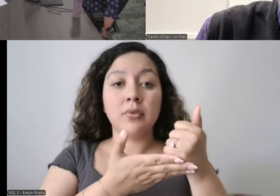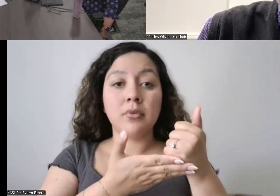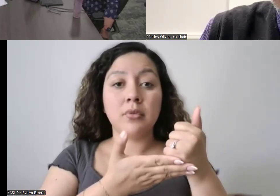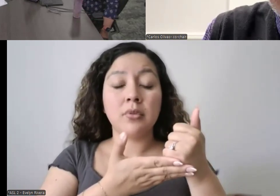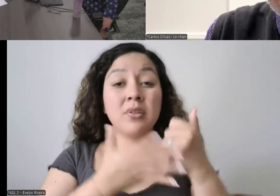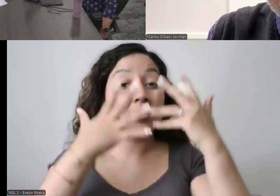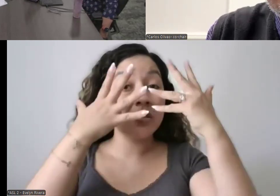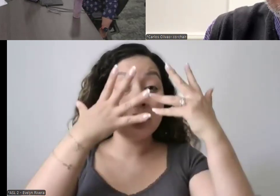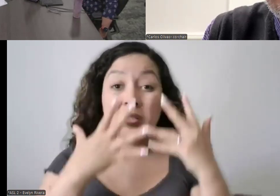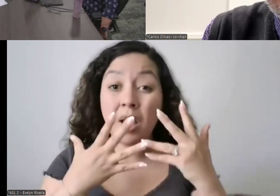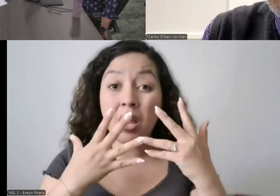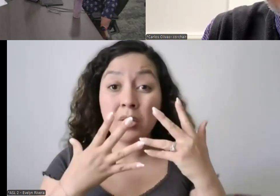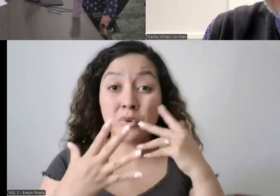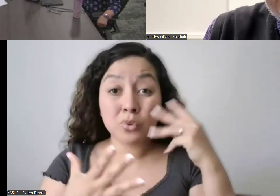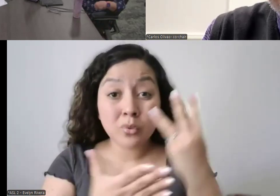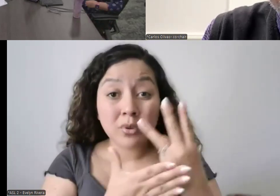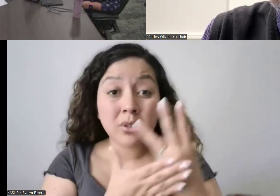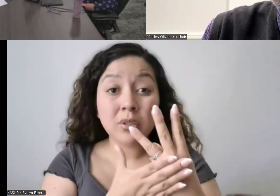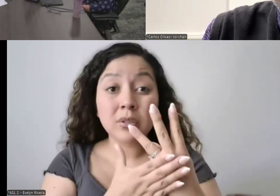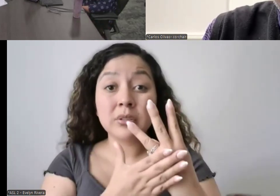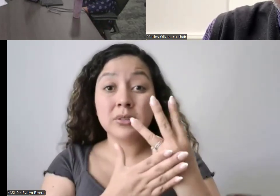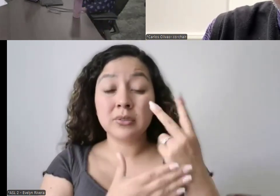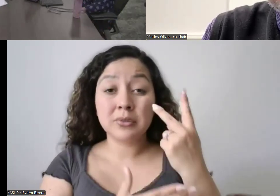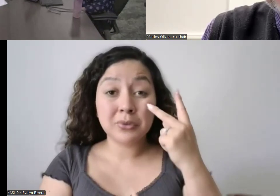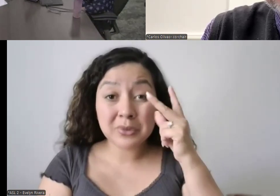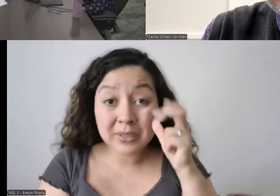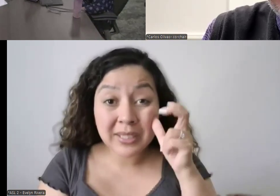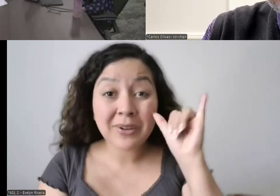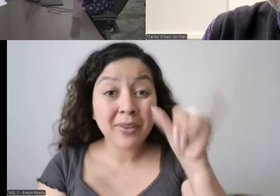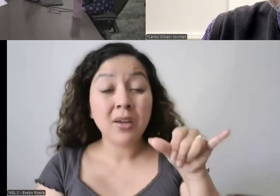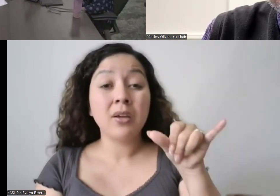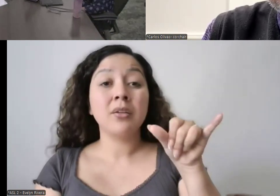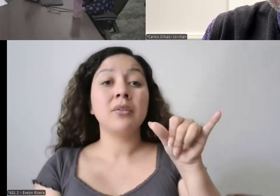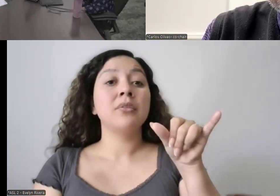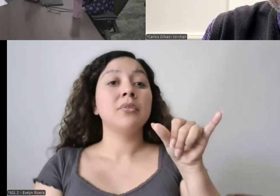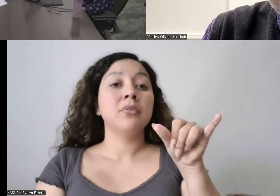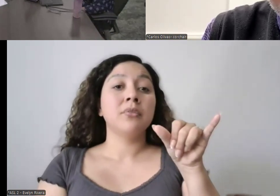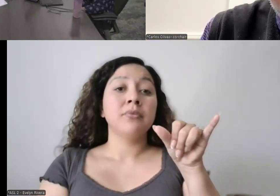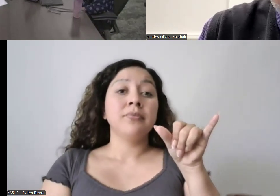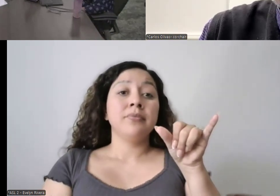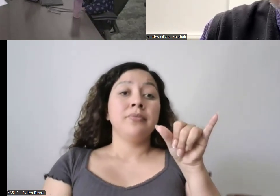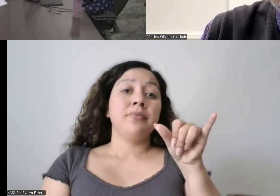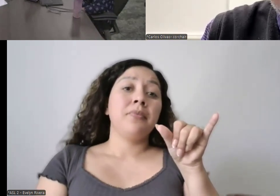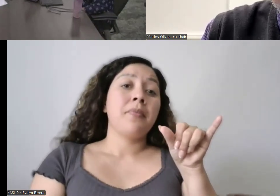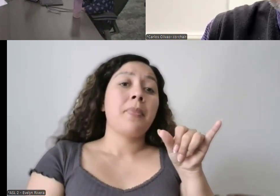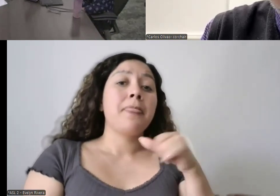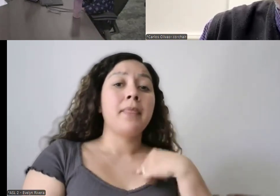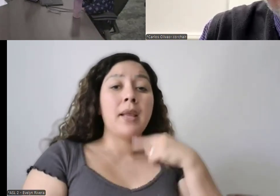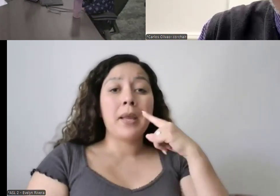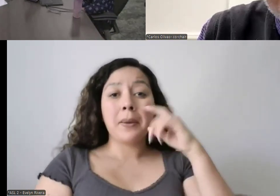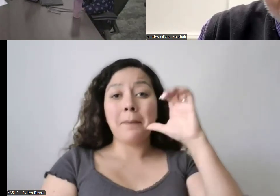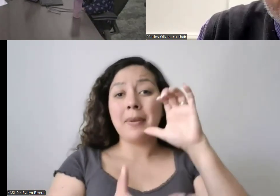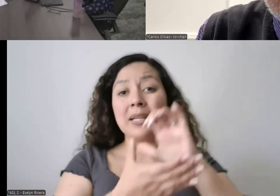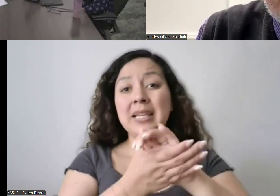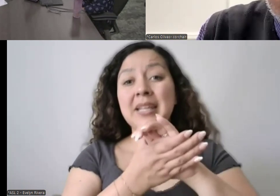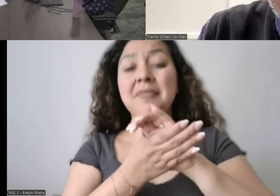It's sad to see it and hear it, and I believe it's falling on deaf